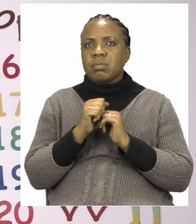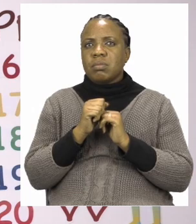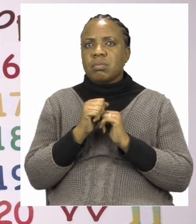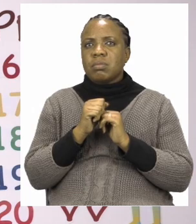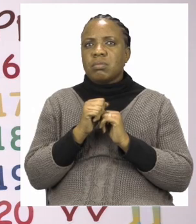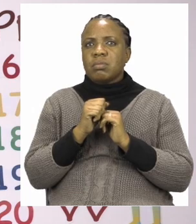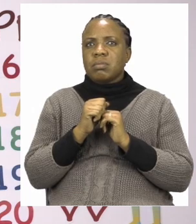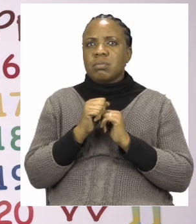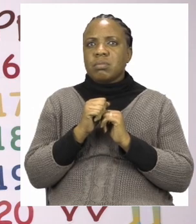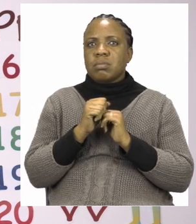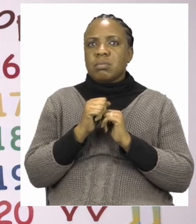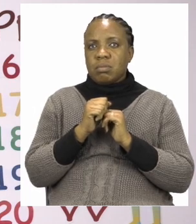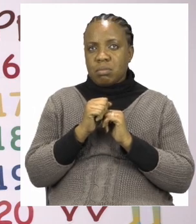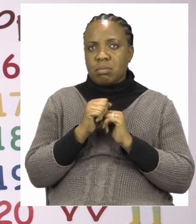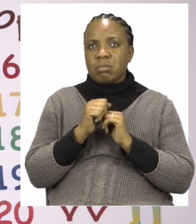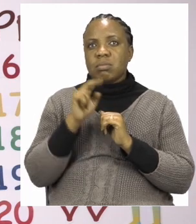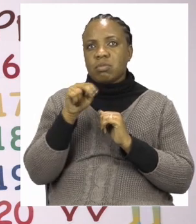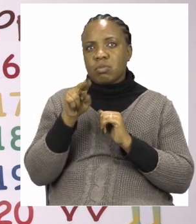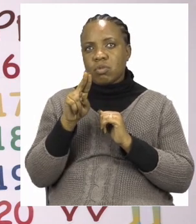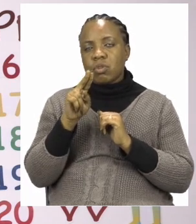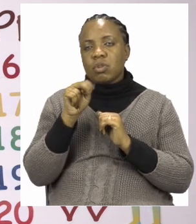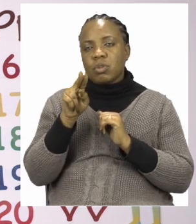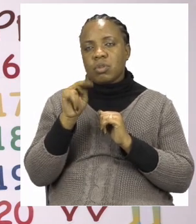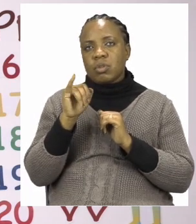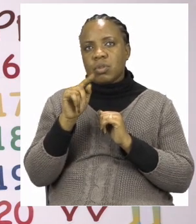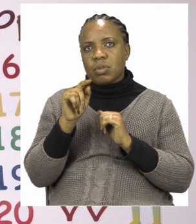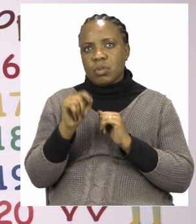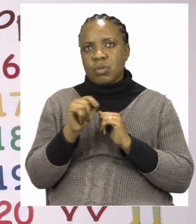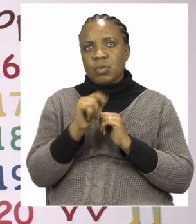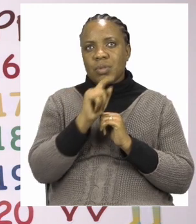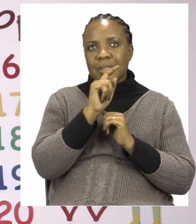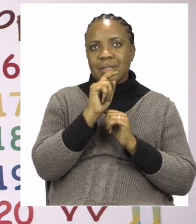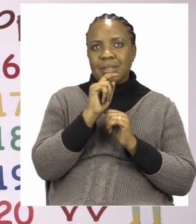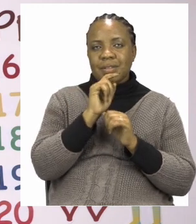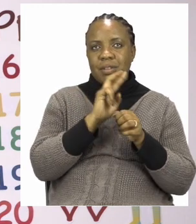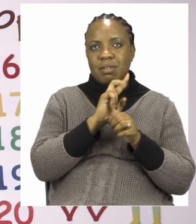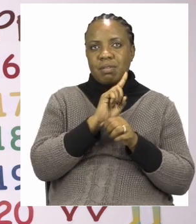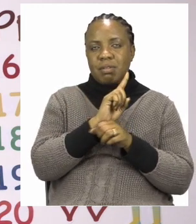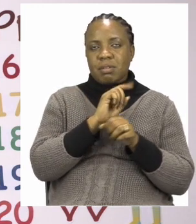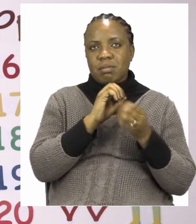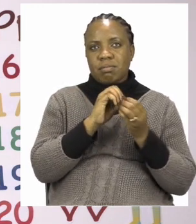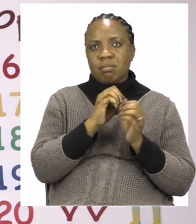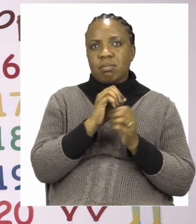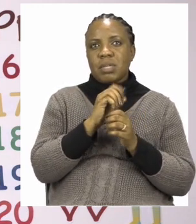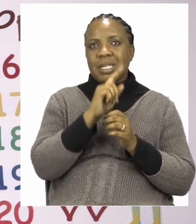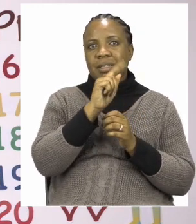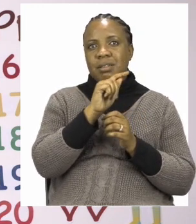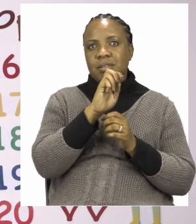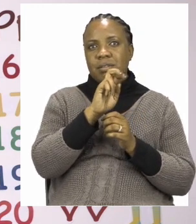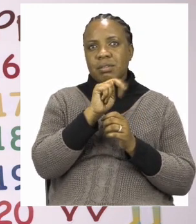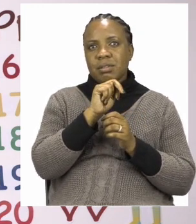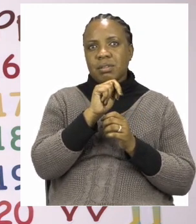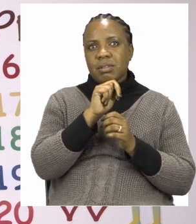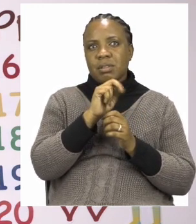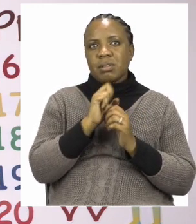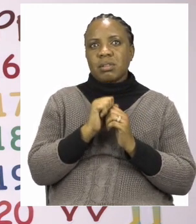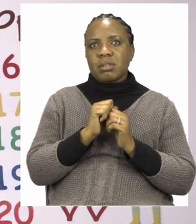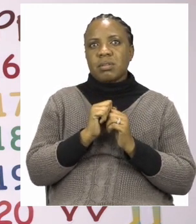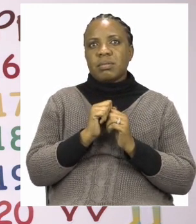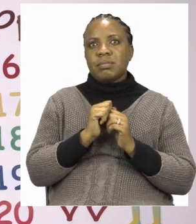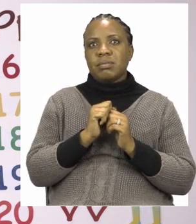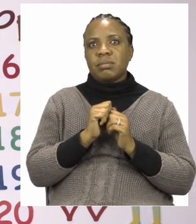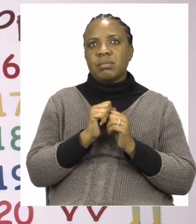going to put a unit and a 10. Now the tens is sitting in its